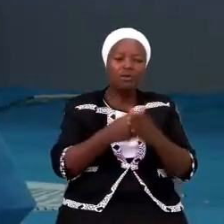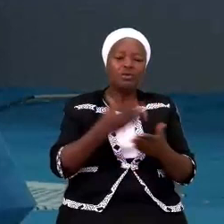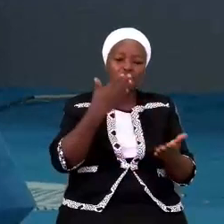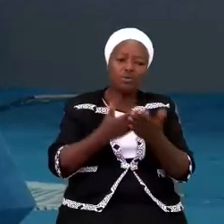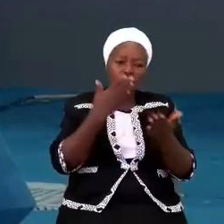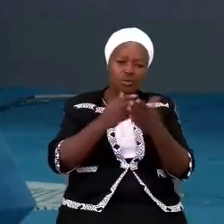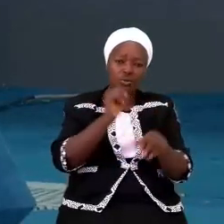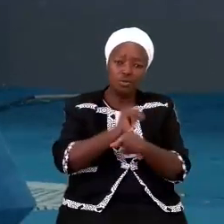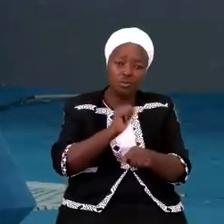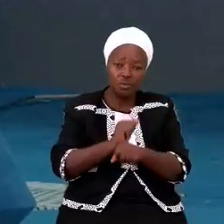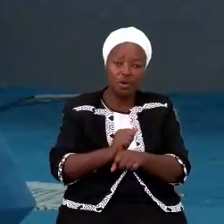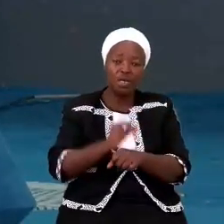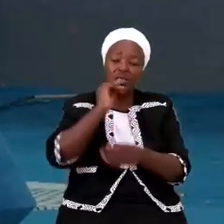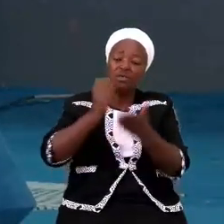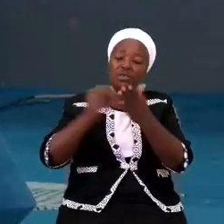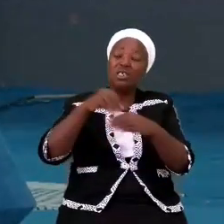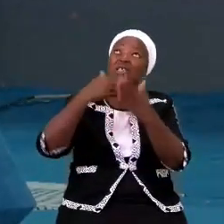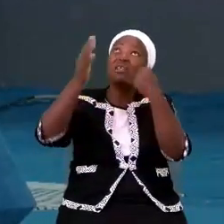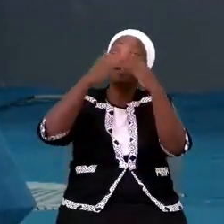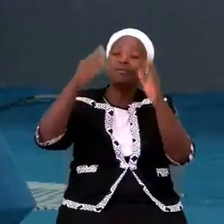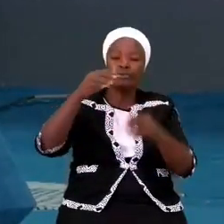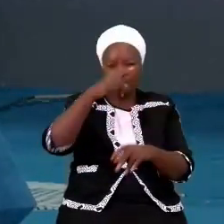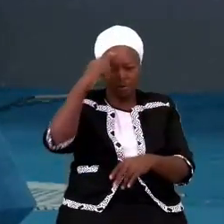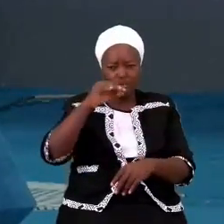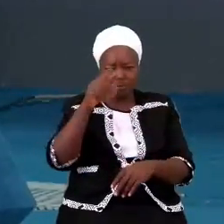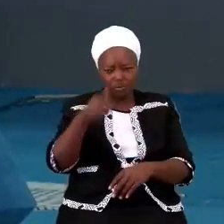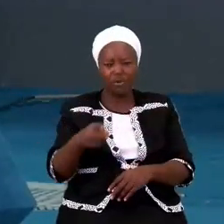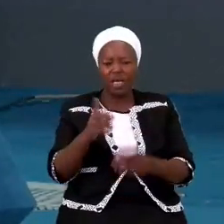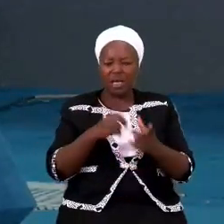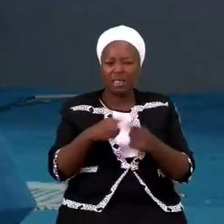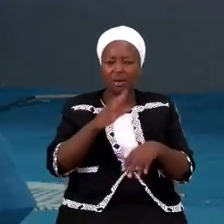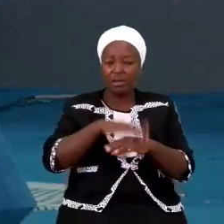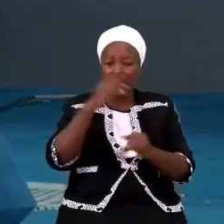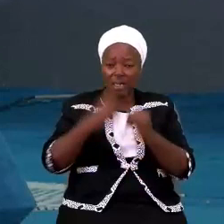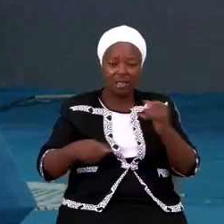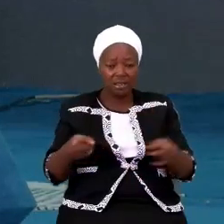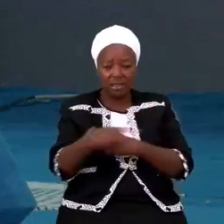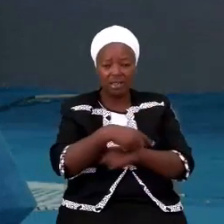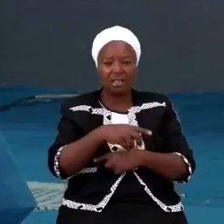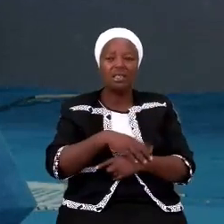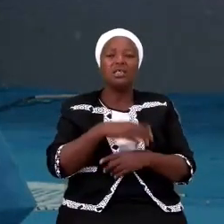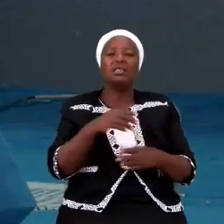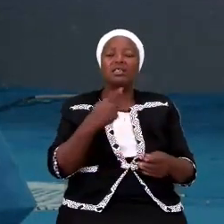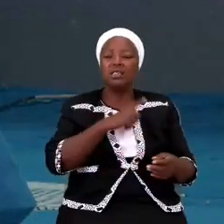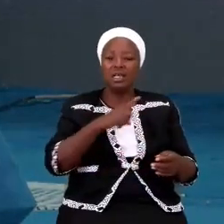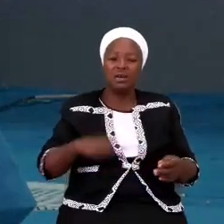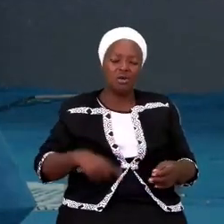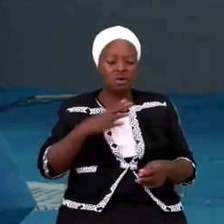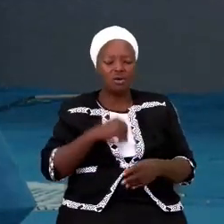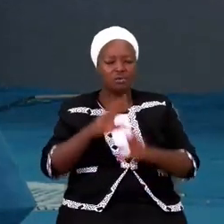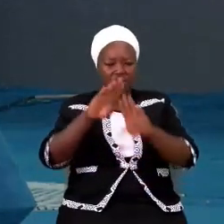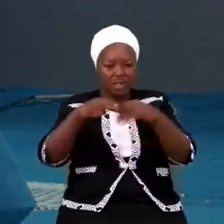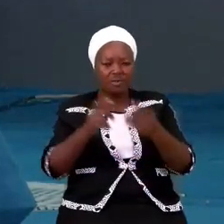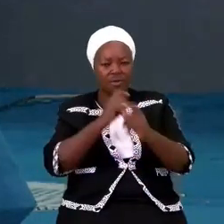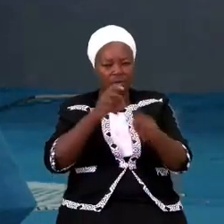and those rewards are reserved in heaven. And you don't know how it has piled up the great things, and